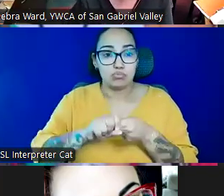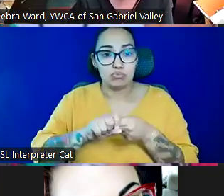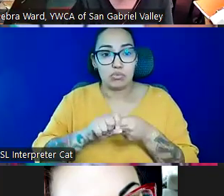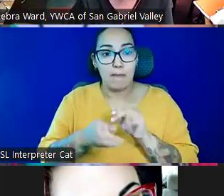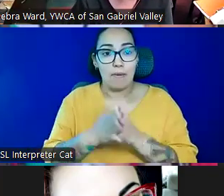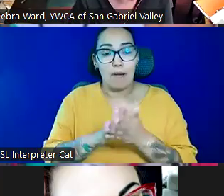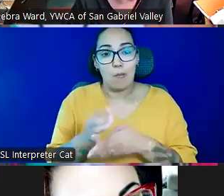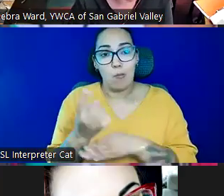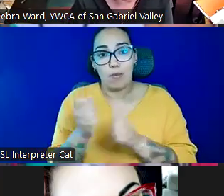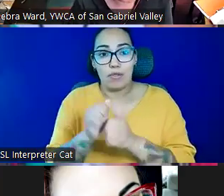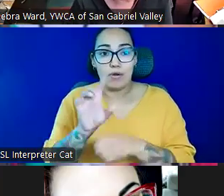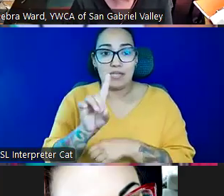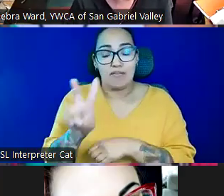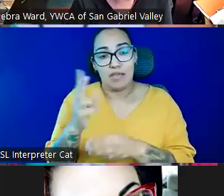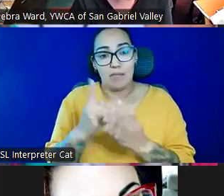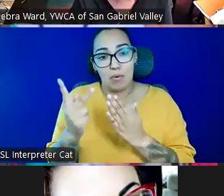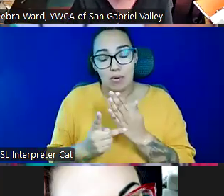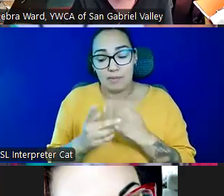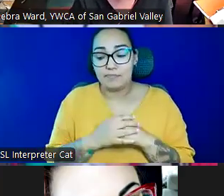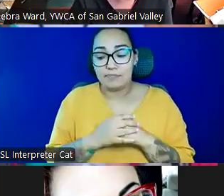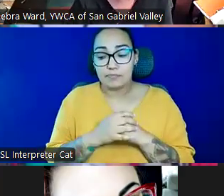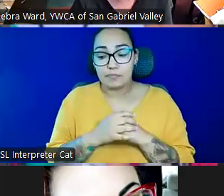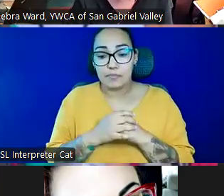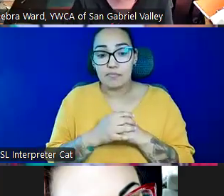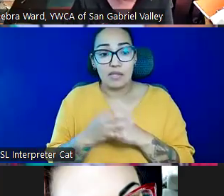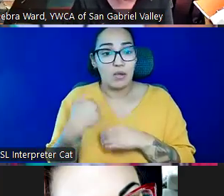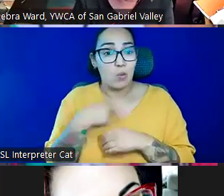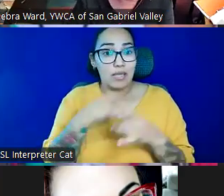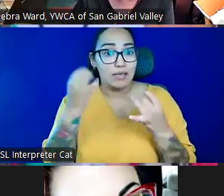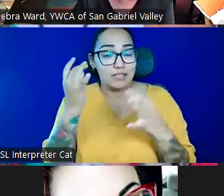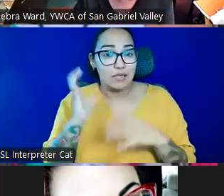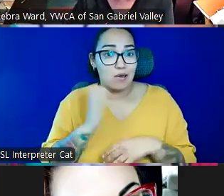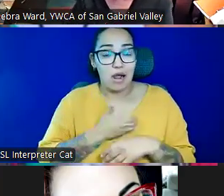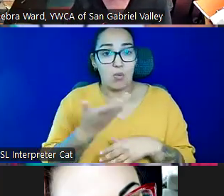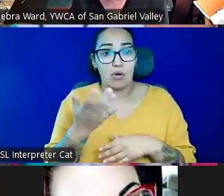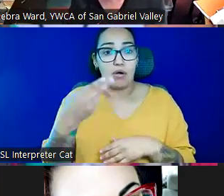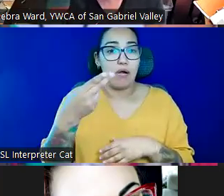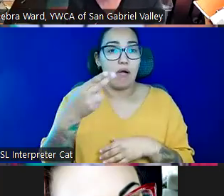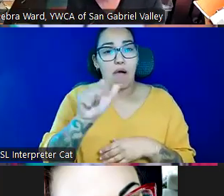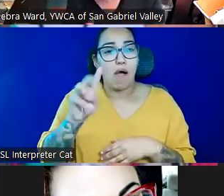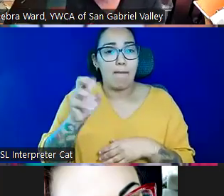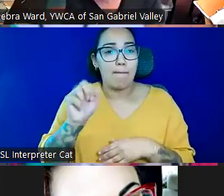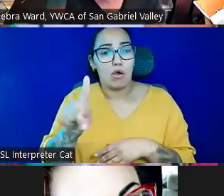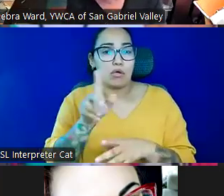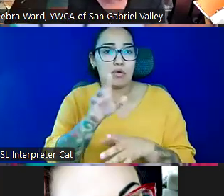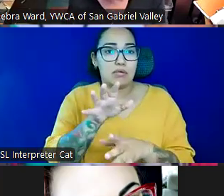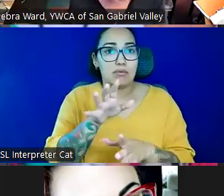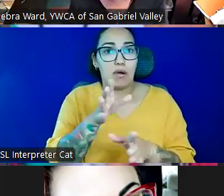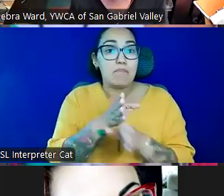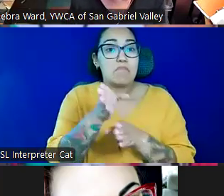violence program. Our programs, and we consider them our hallmark programs because we have had them the